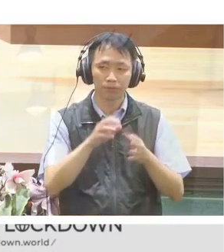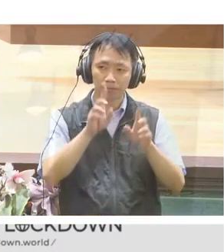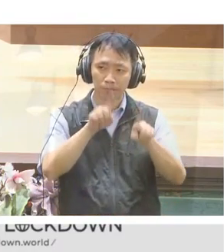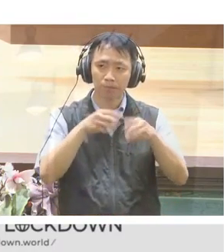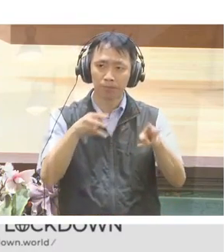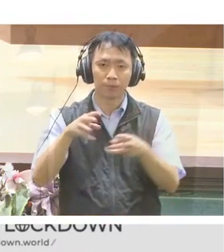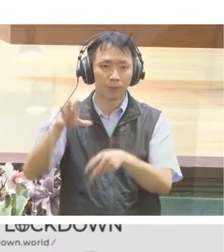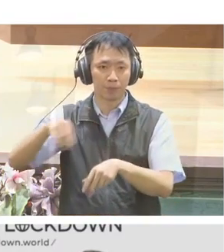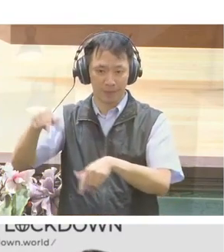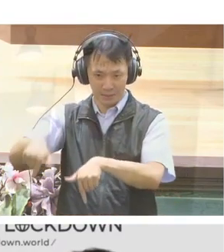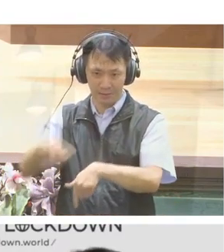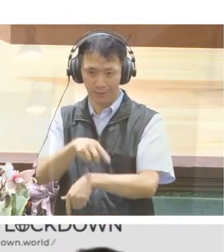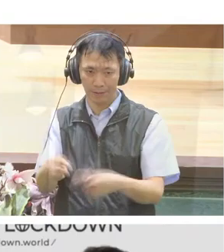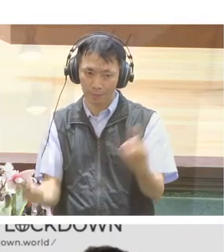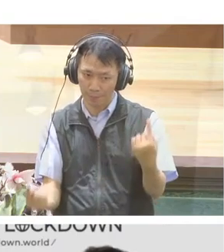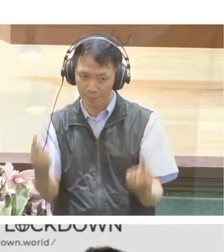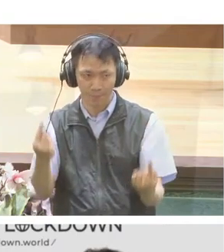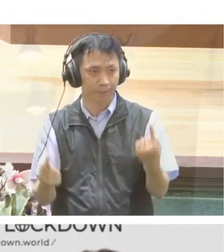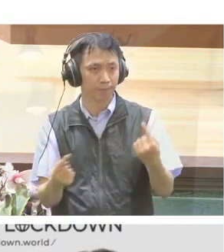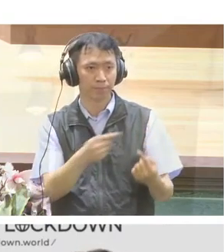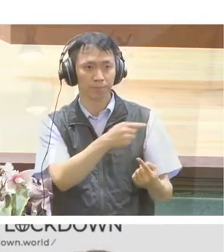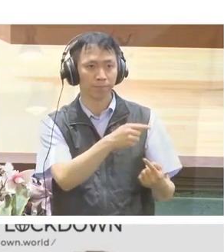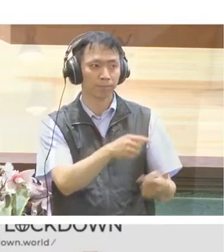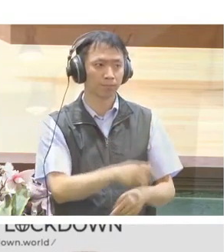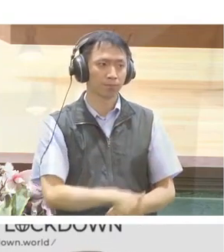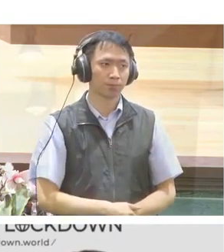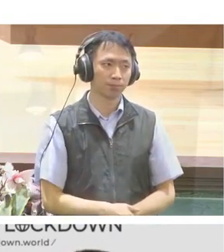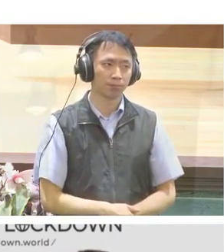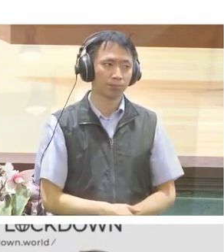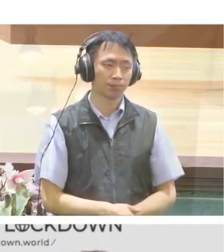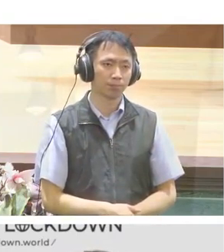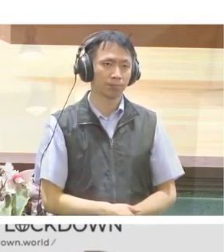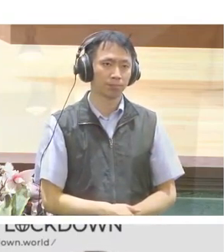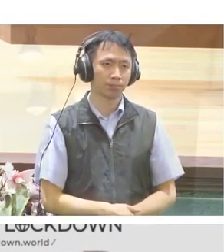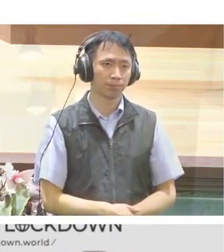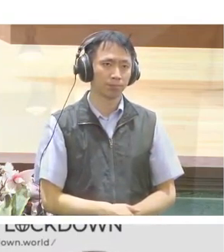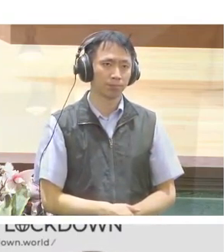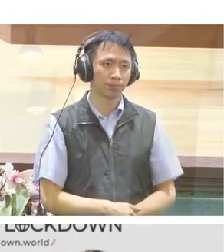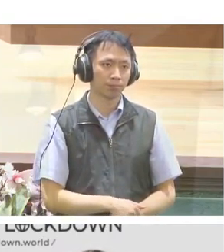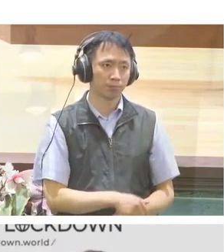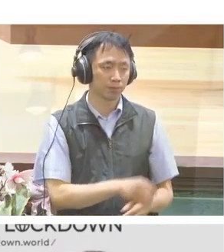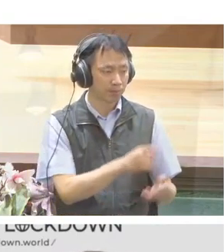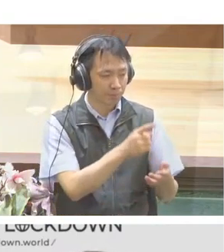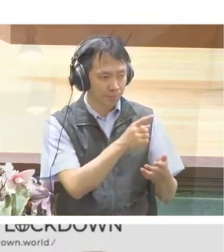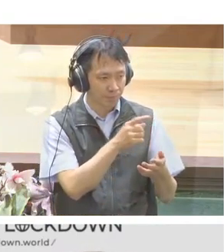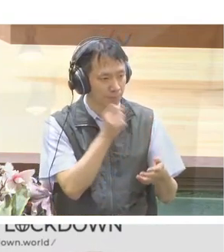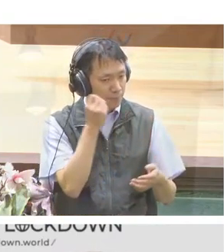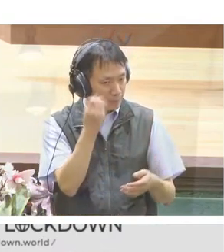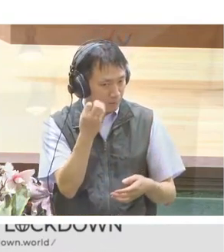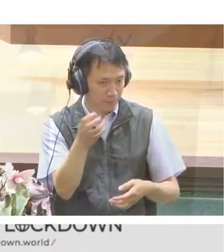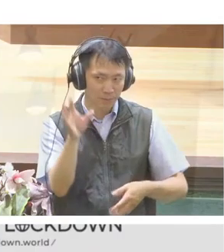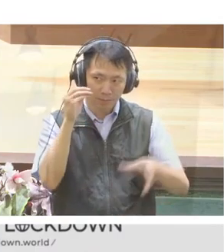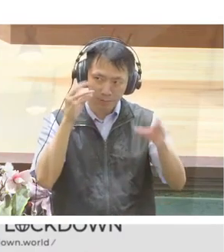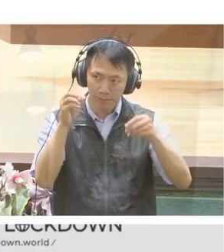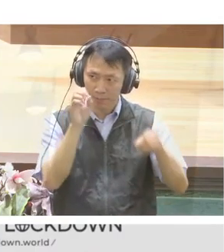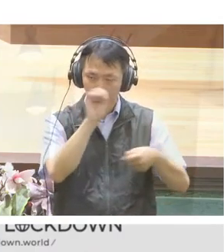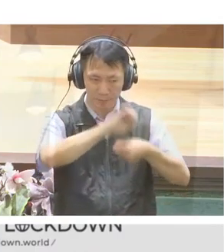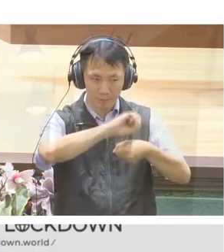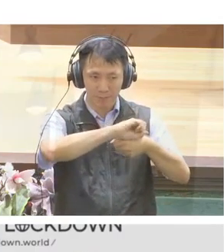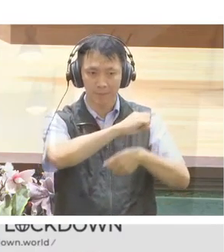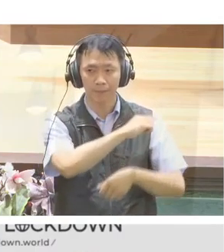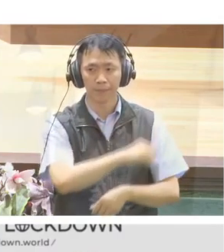see again, it's week by week. These are new cases, so it's not cumulative cases, it's new cases that happen each week, and you'll see